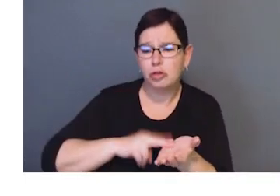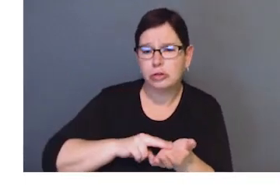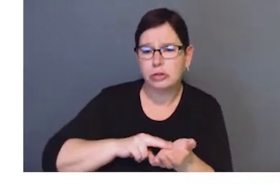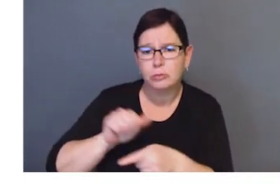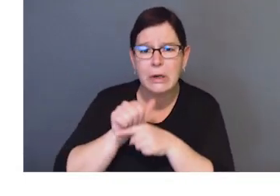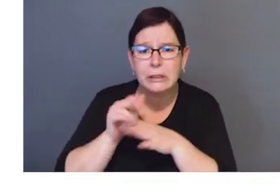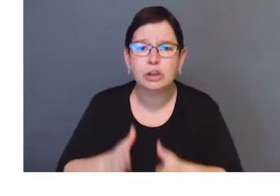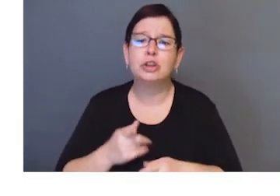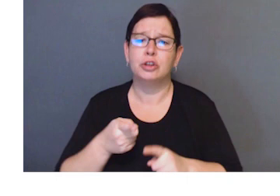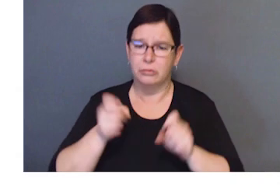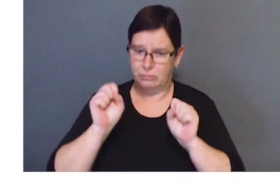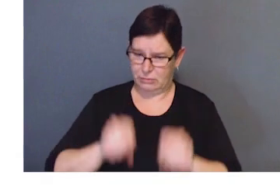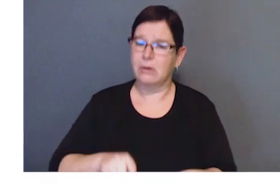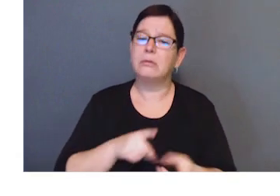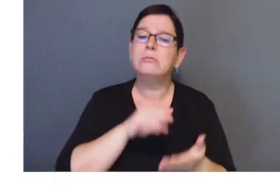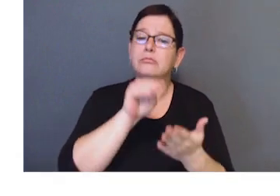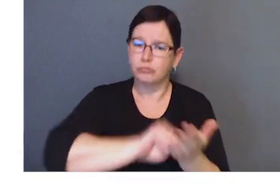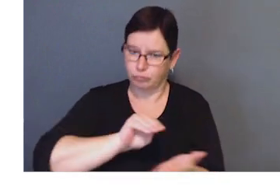T2201.